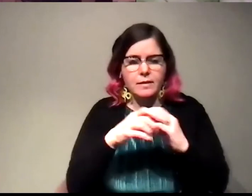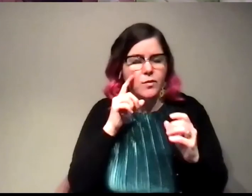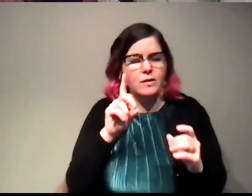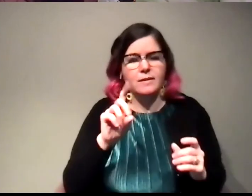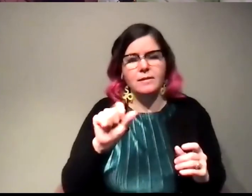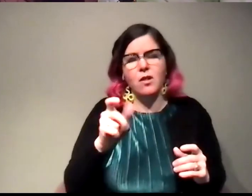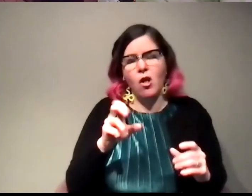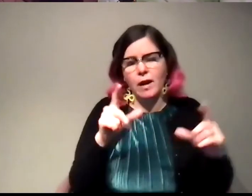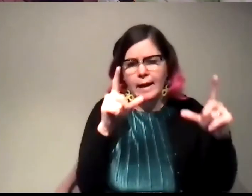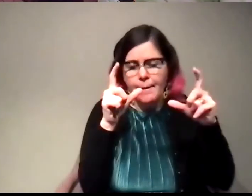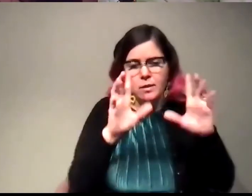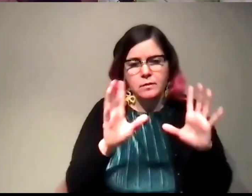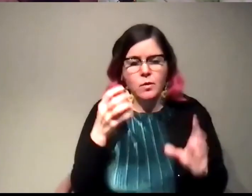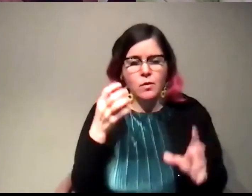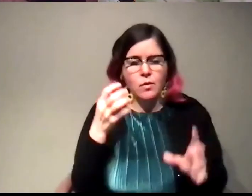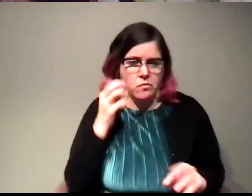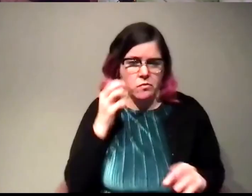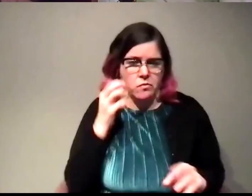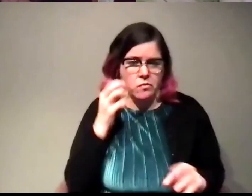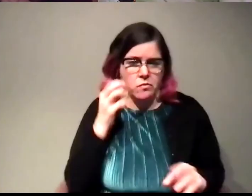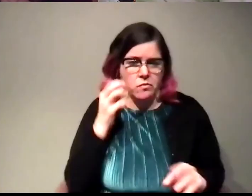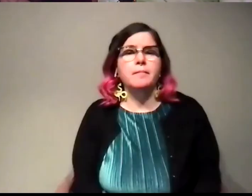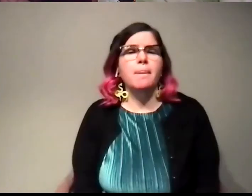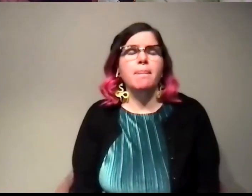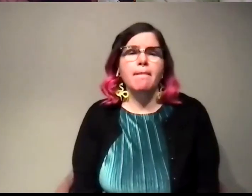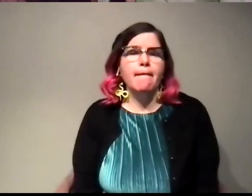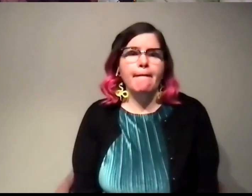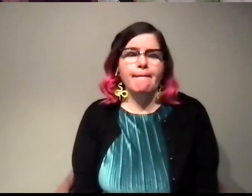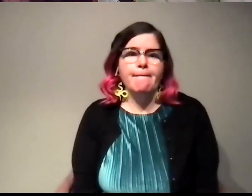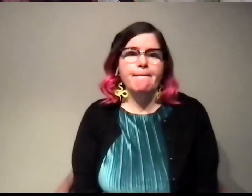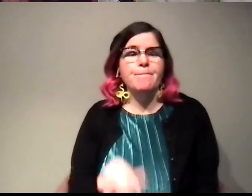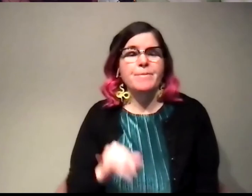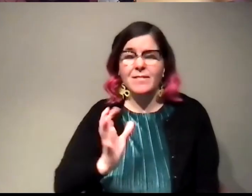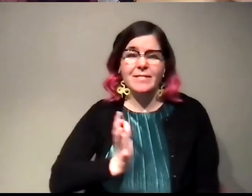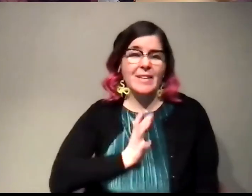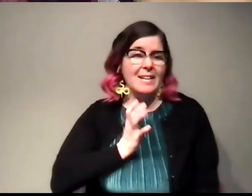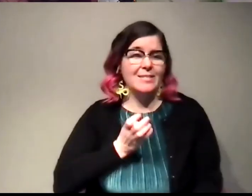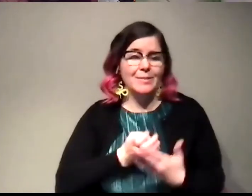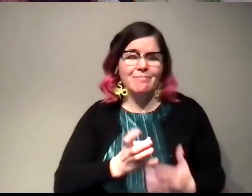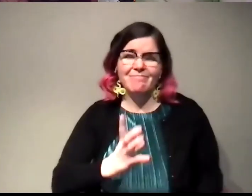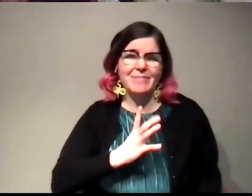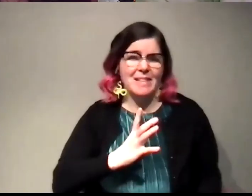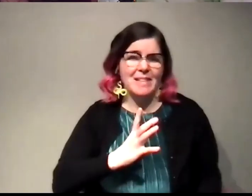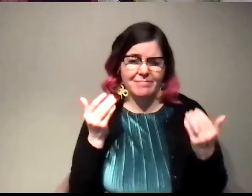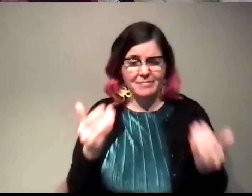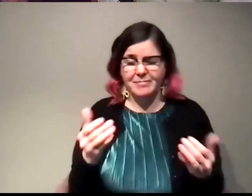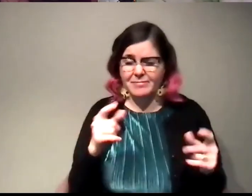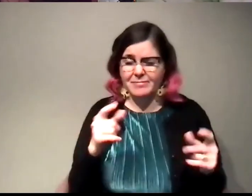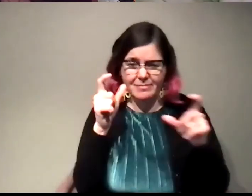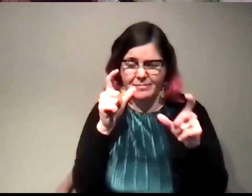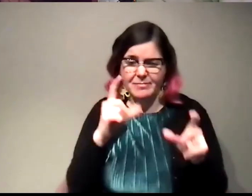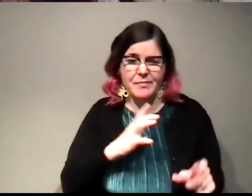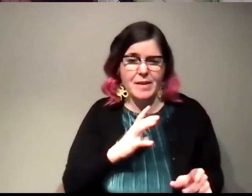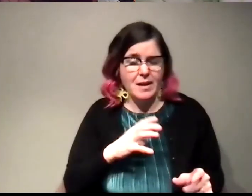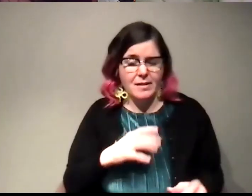cameras. Yeah. But don't let it hold you back that you don't have fancy equipment, that you don't have the nice camera if you want to be a photographer.